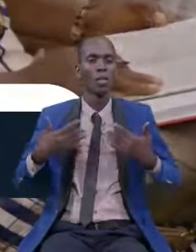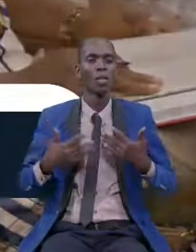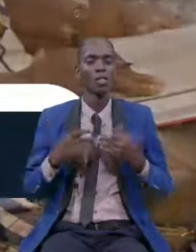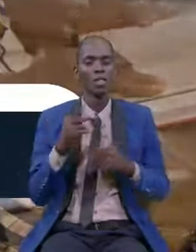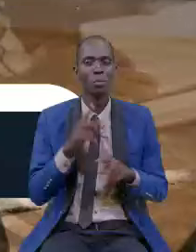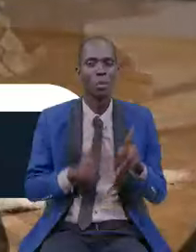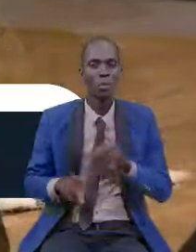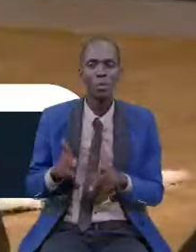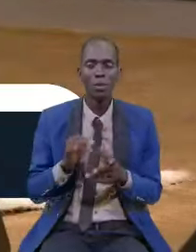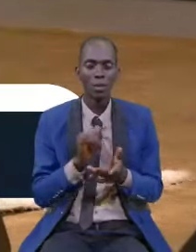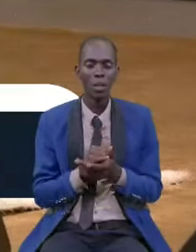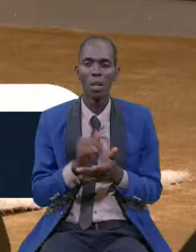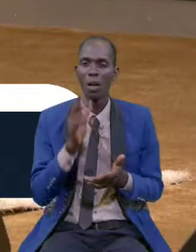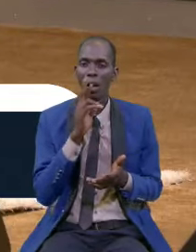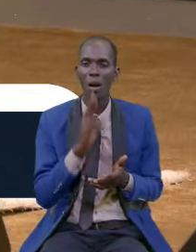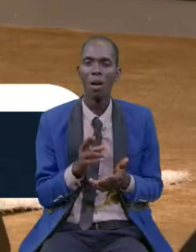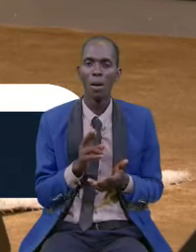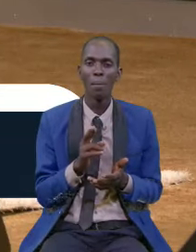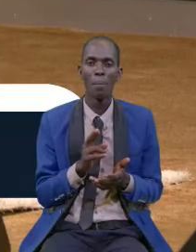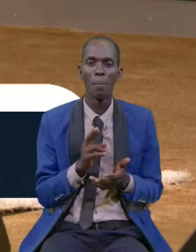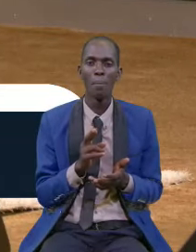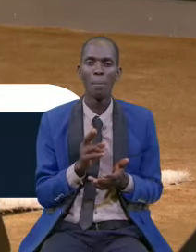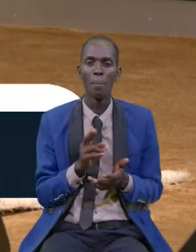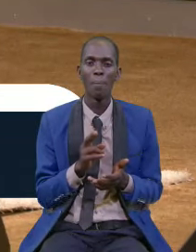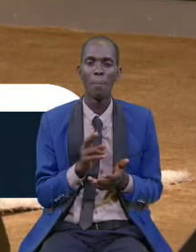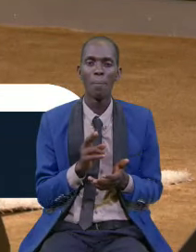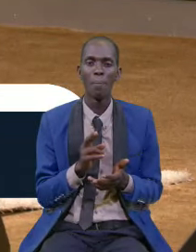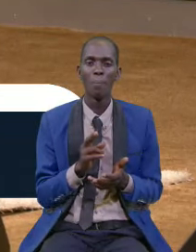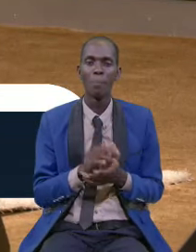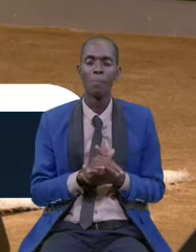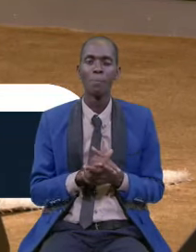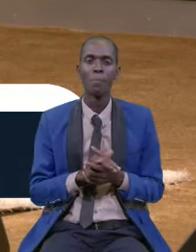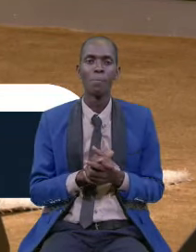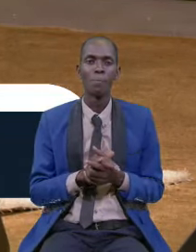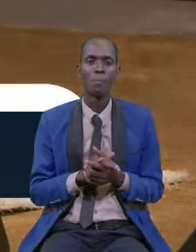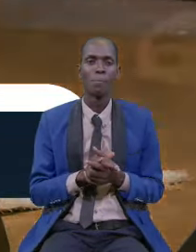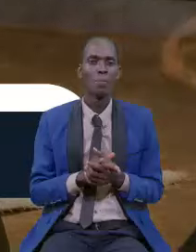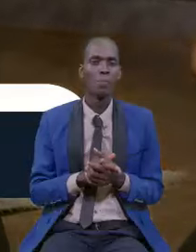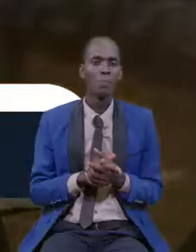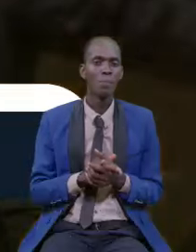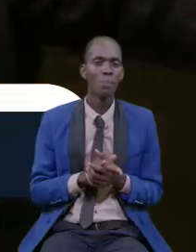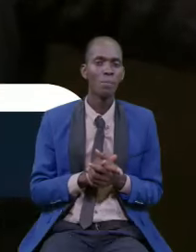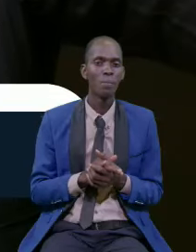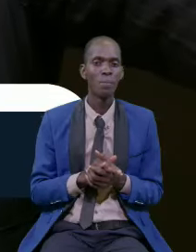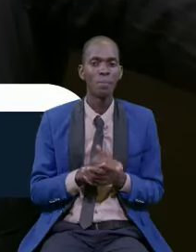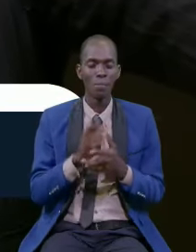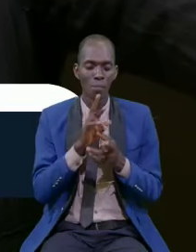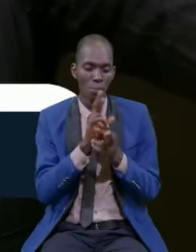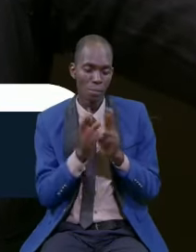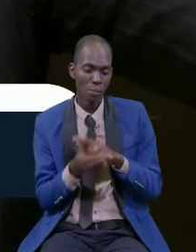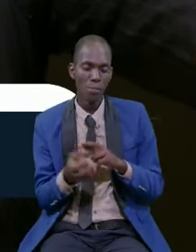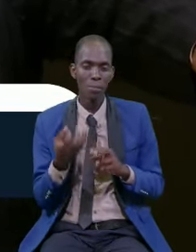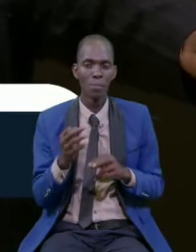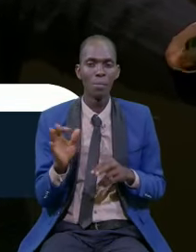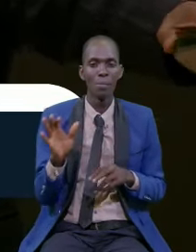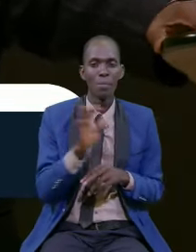written in the book of life, they're the people that had that initial faith in God, repenting of their sins